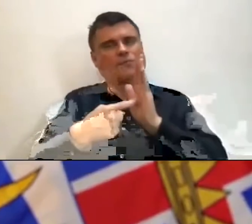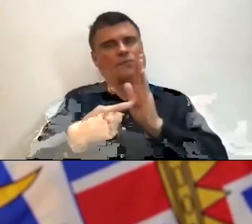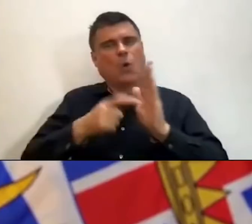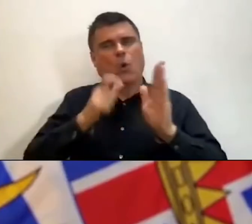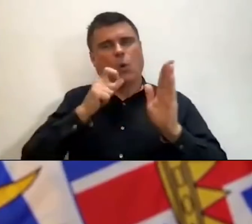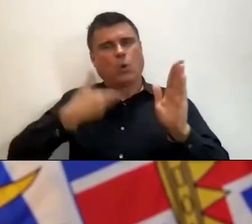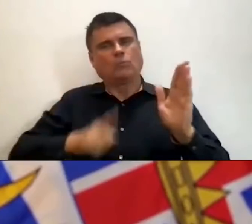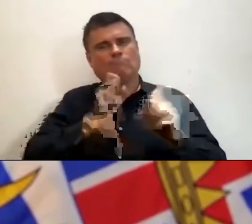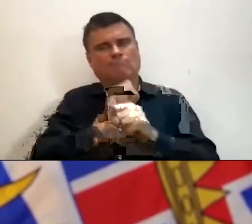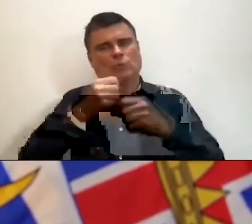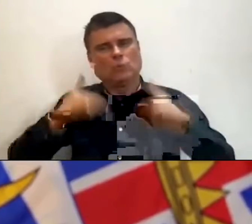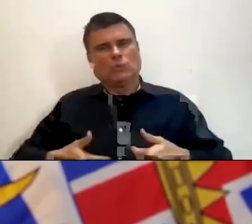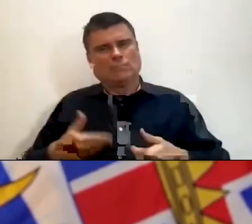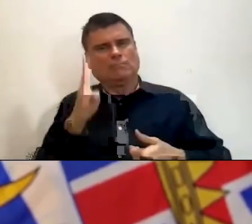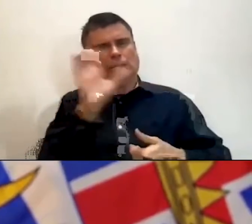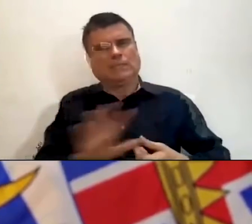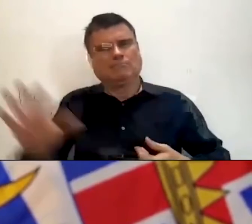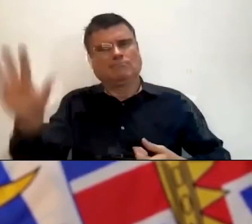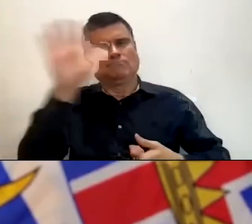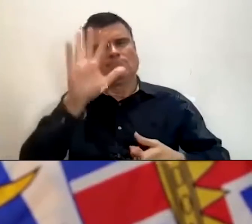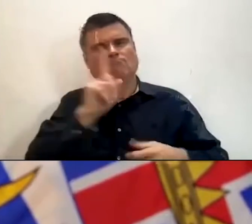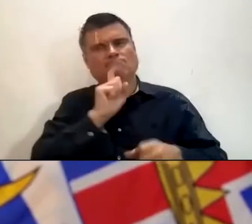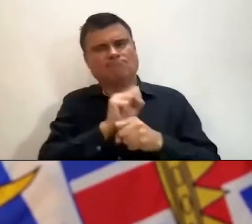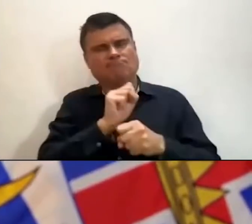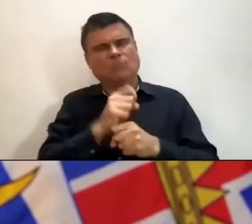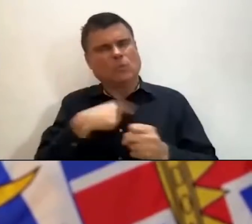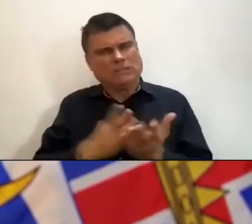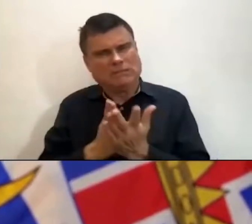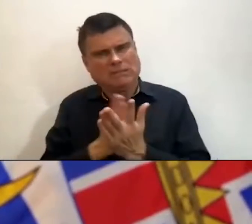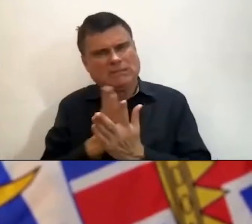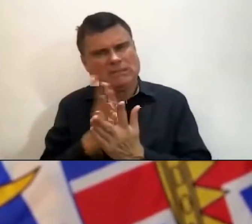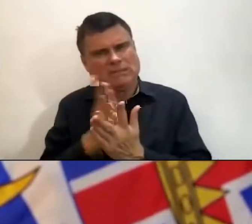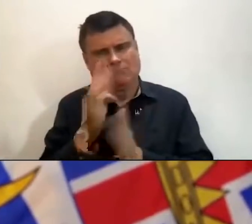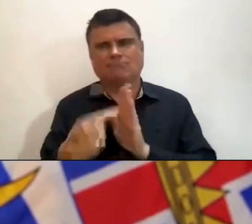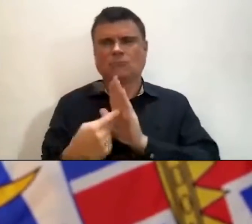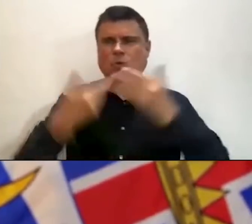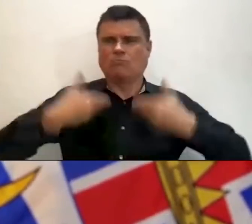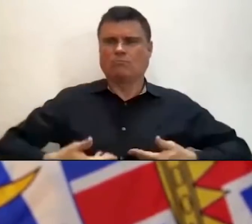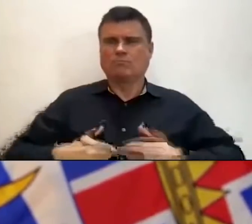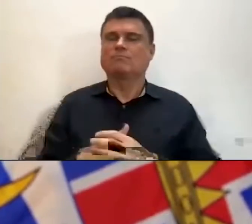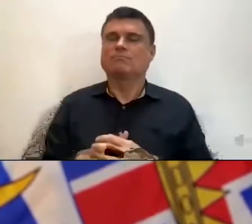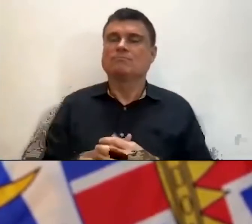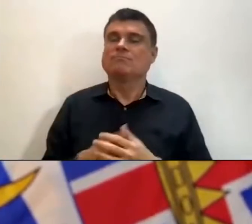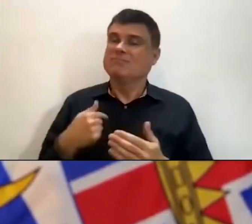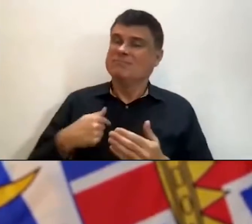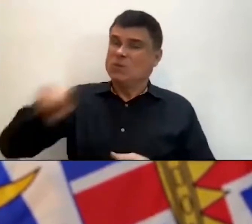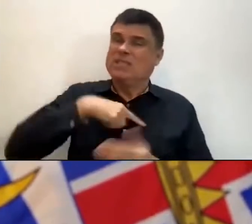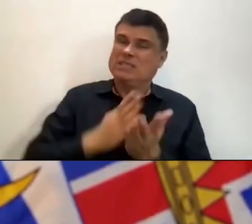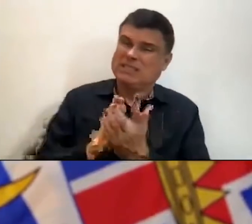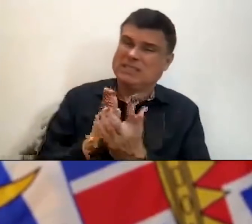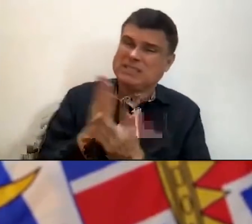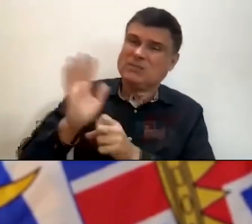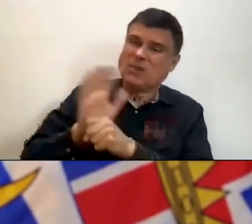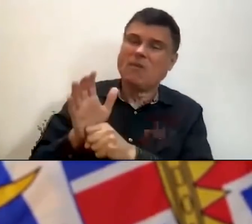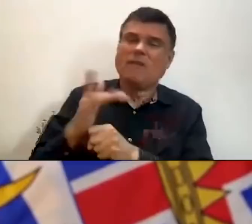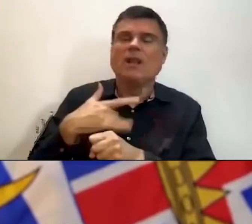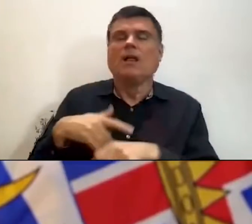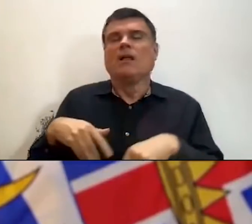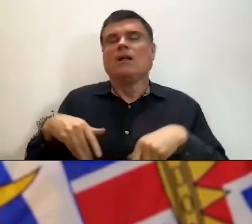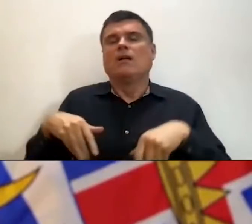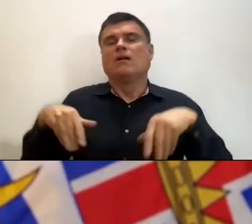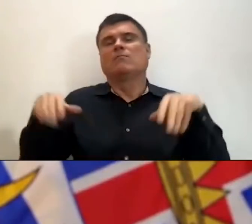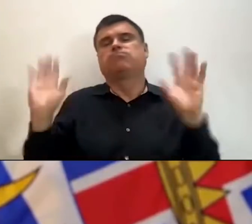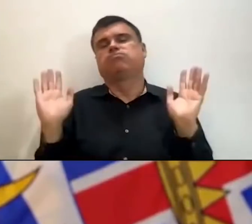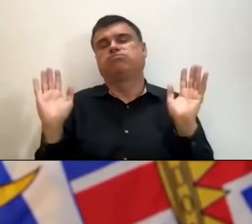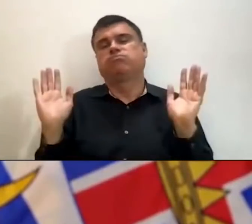different boat, but the consequences of not preparing for what is happening now all around us in our global